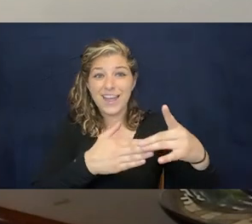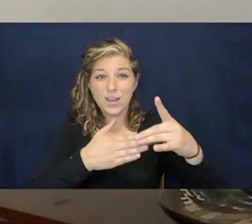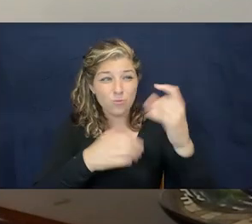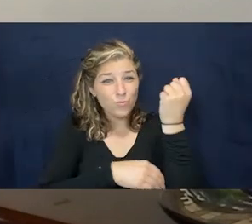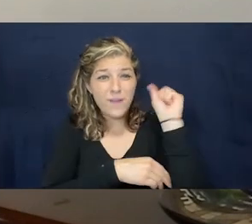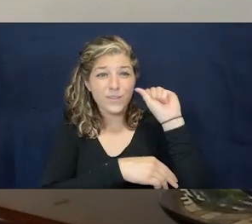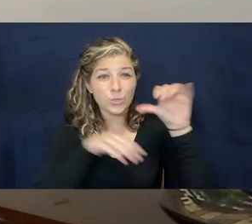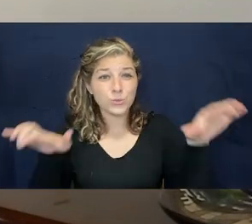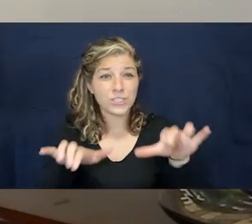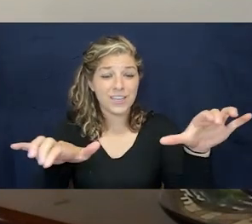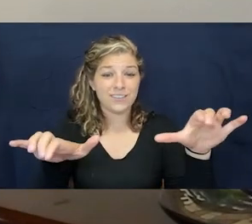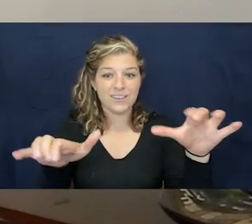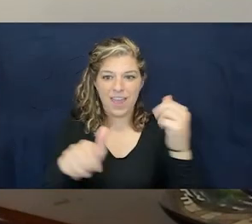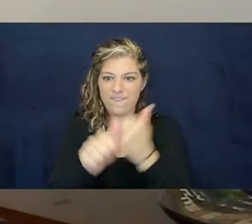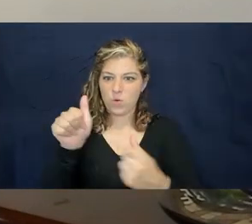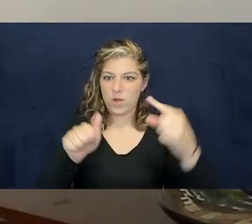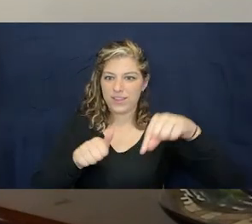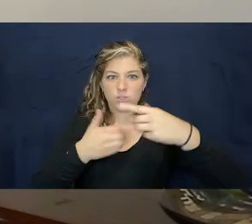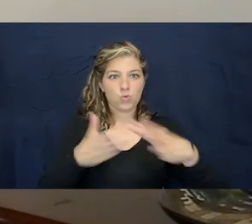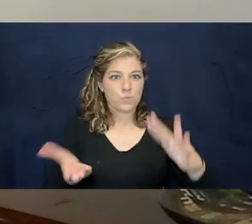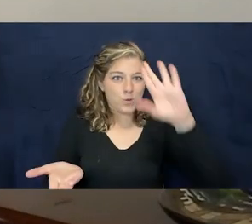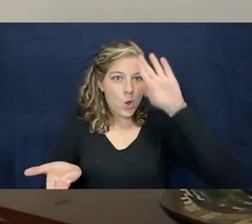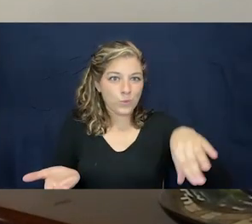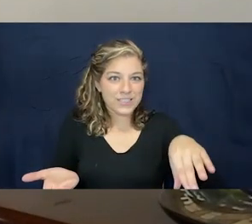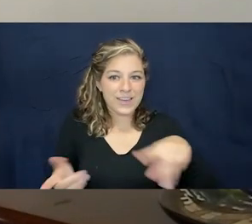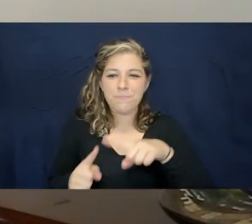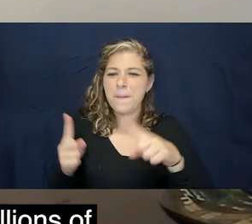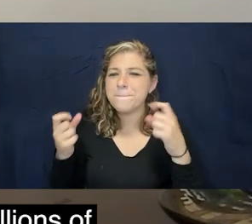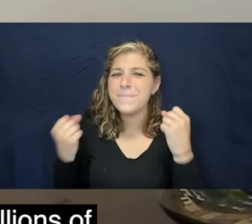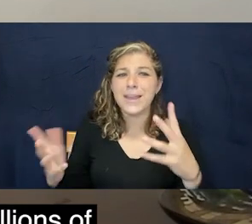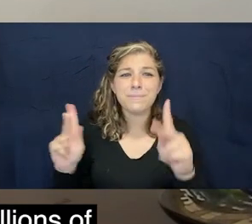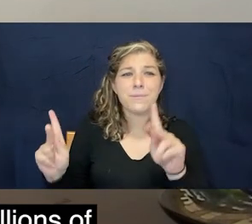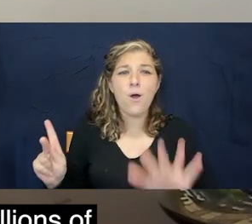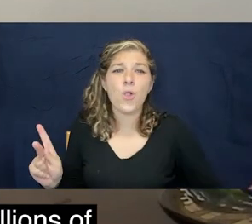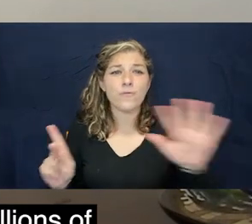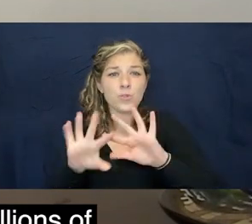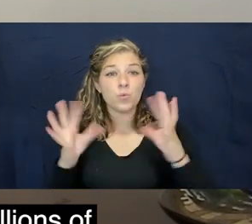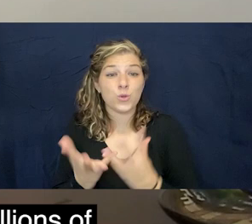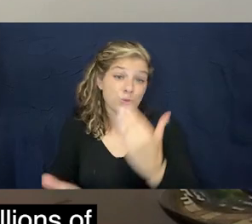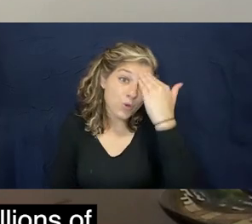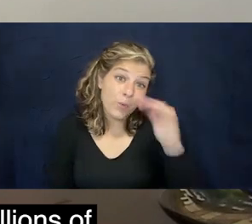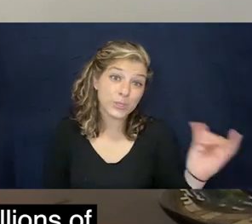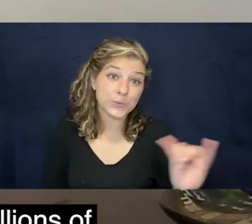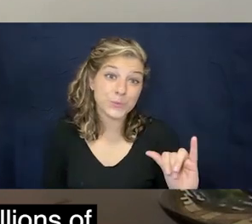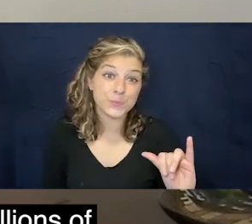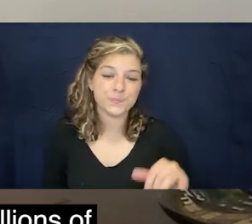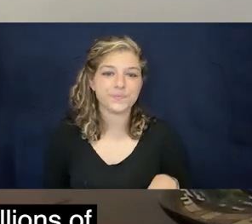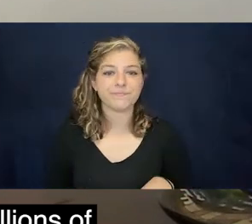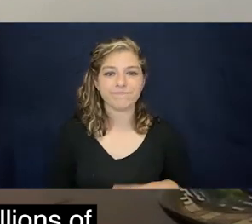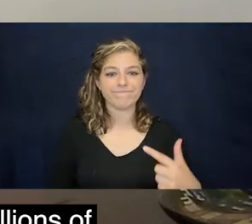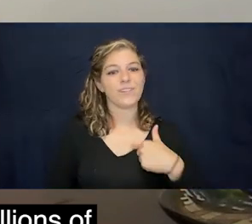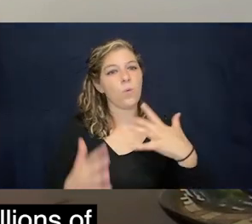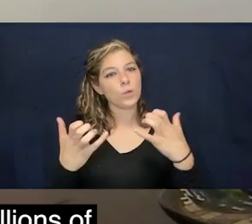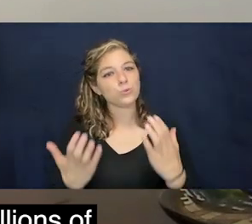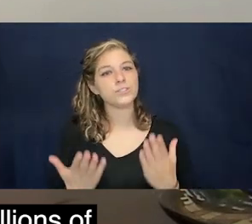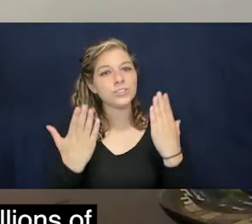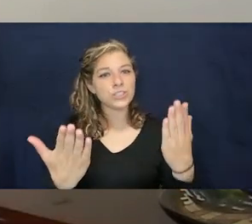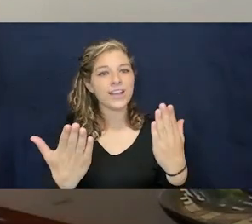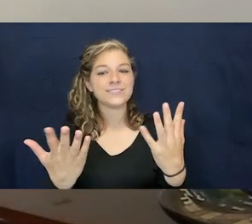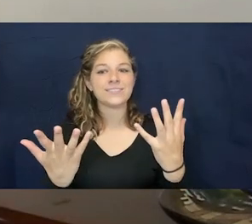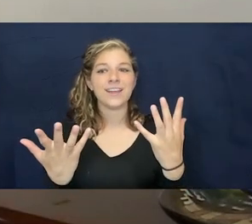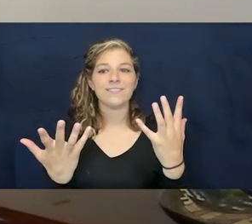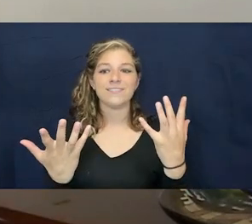Steve, you have led a revolution. Everyone in this room knows it, but there are millions of people around the world who know it